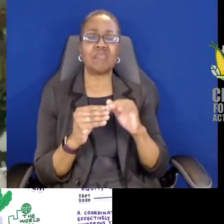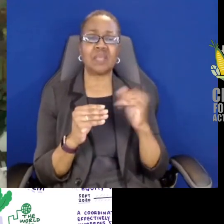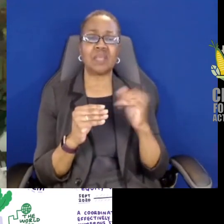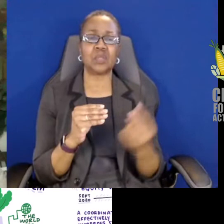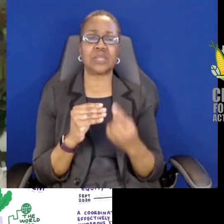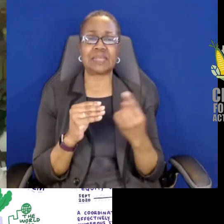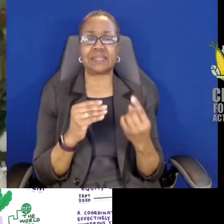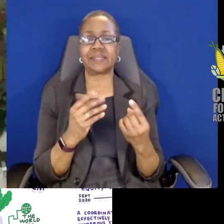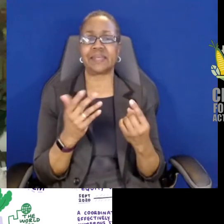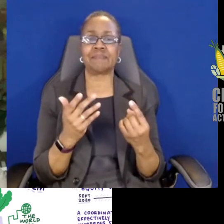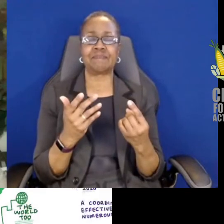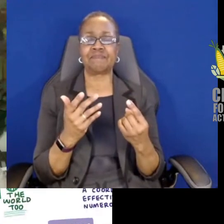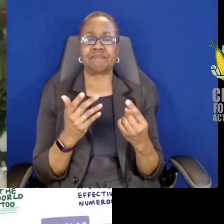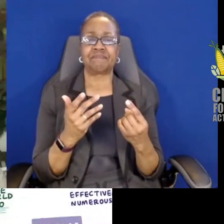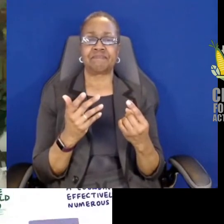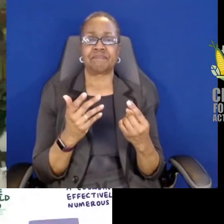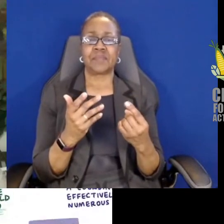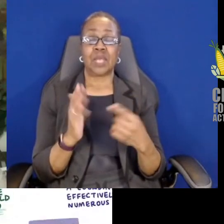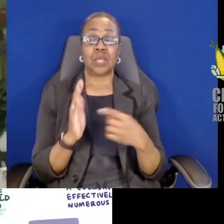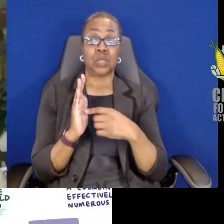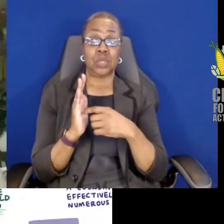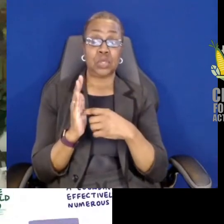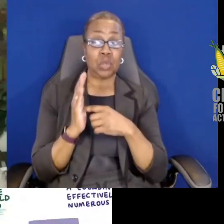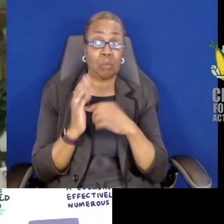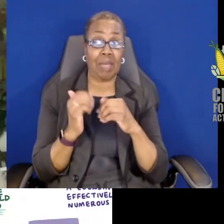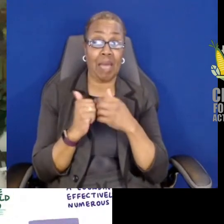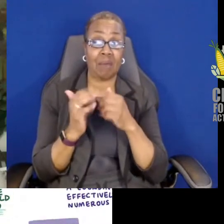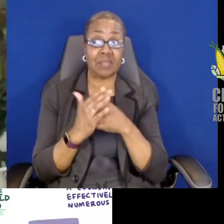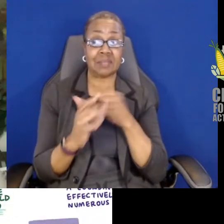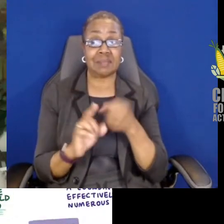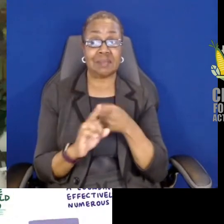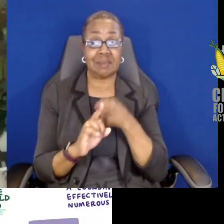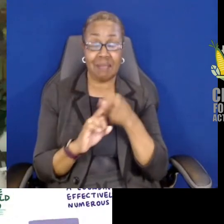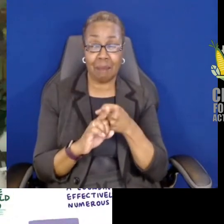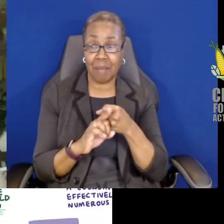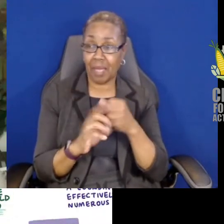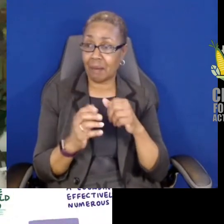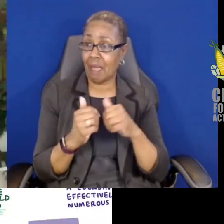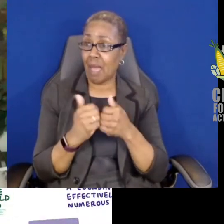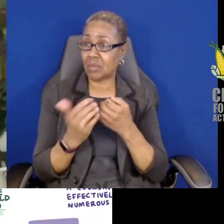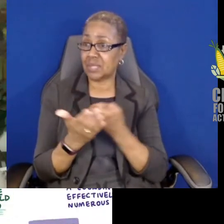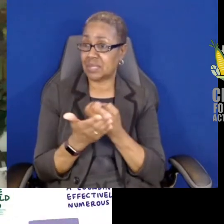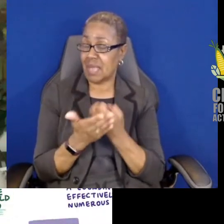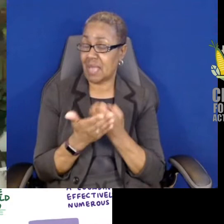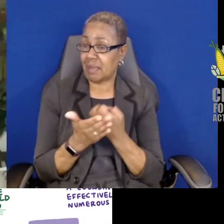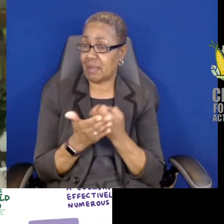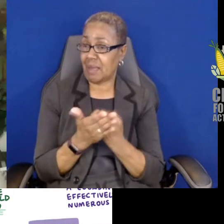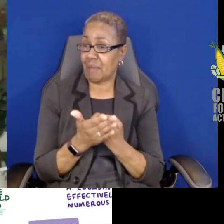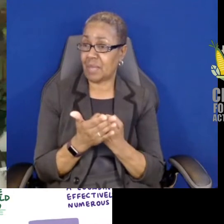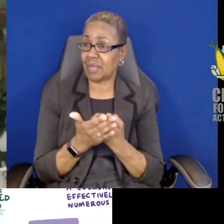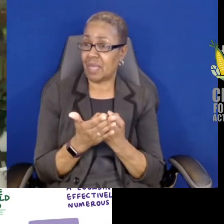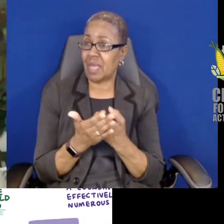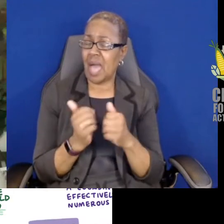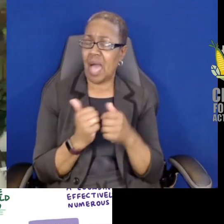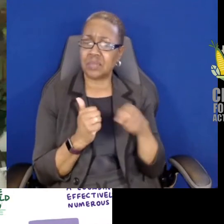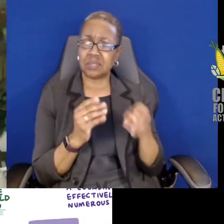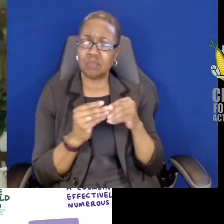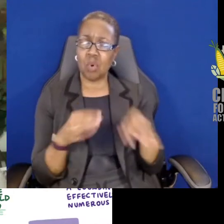a, show me how this is an impact. How is this how is this more important than putting in